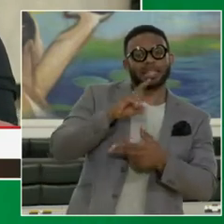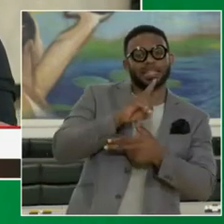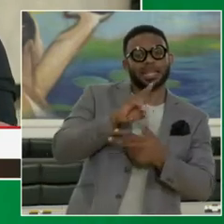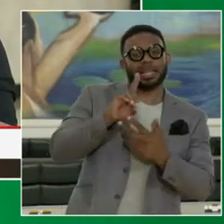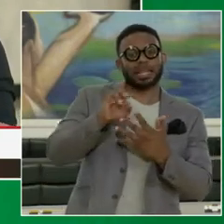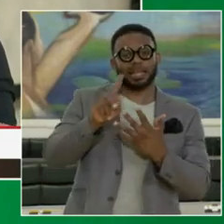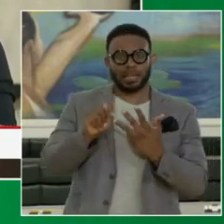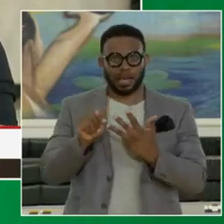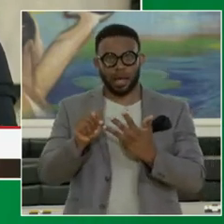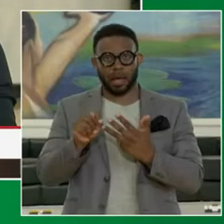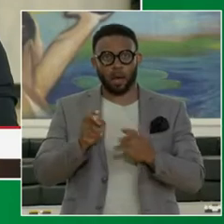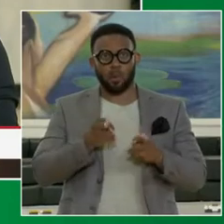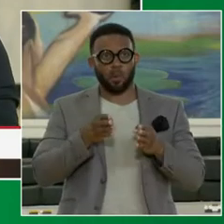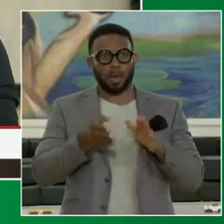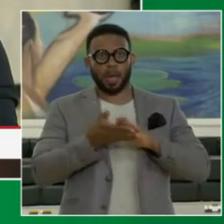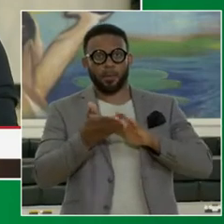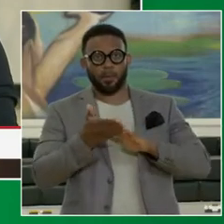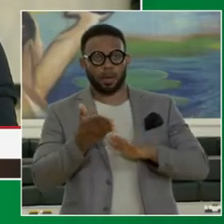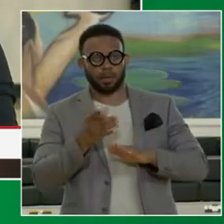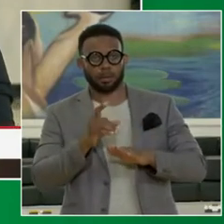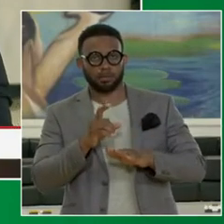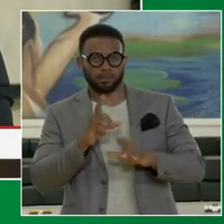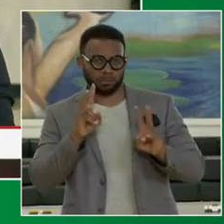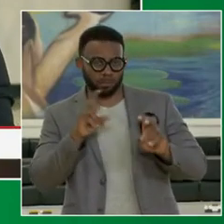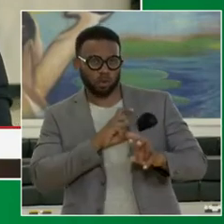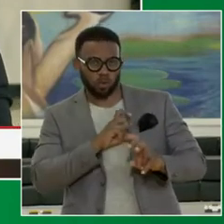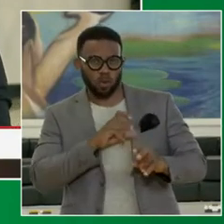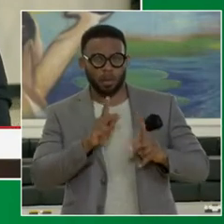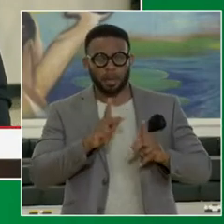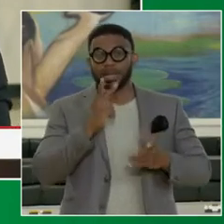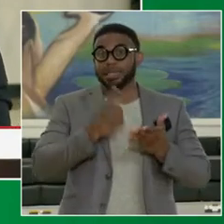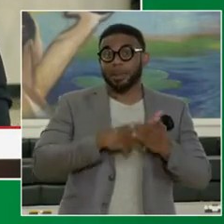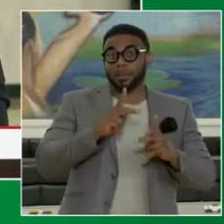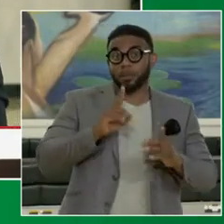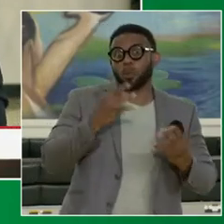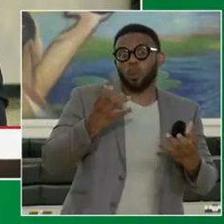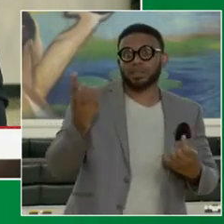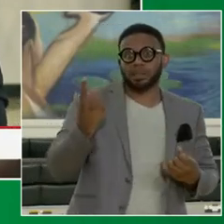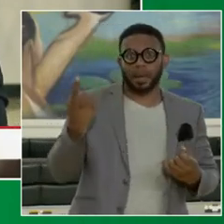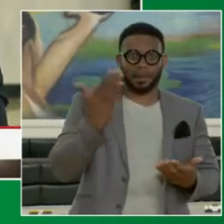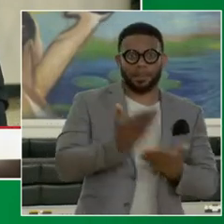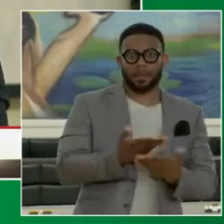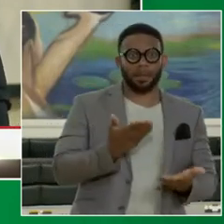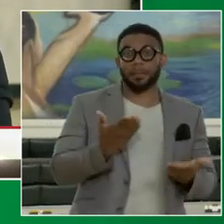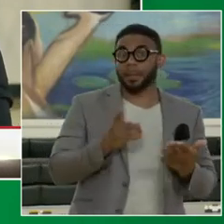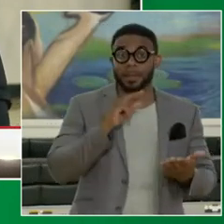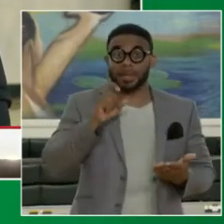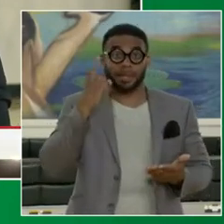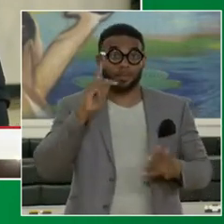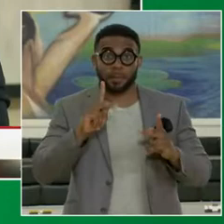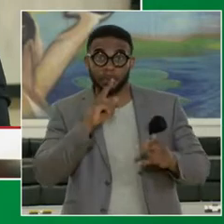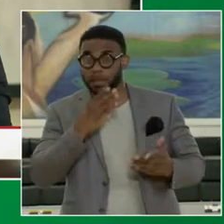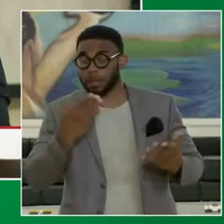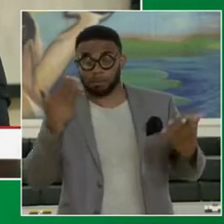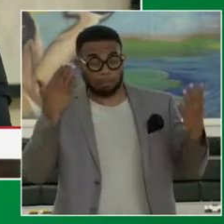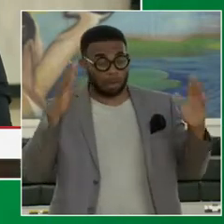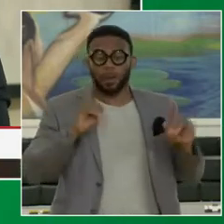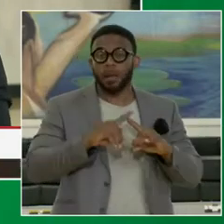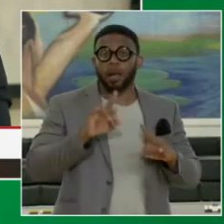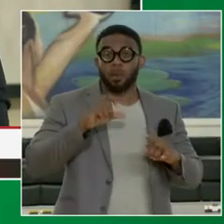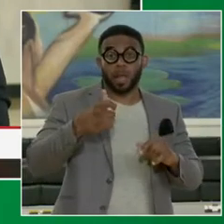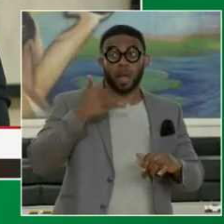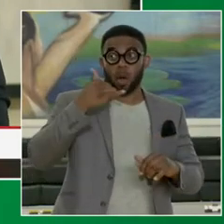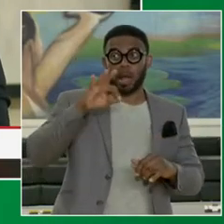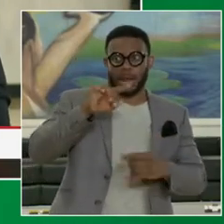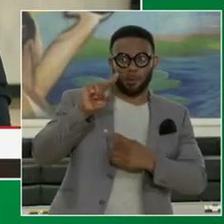DDOT roadway operation patrol folks. Okay. Because sometimes people do want somebody to be there, and there may be a need for folks to be there. So when they